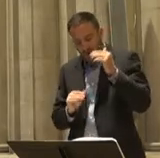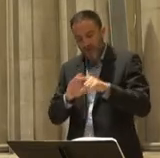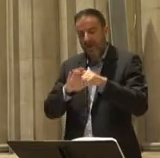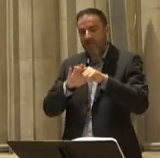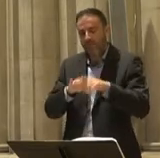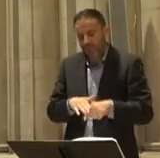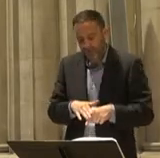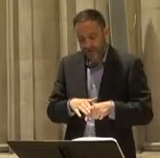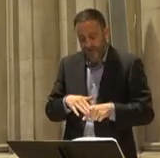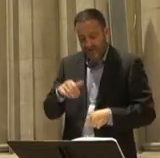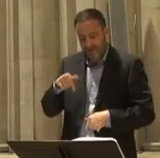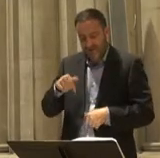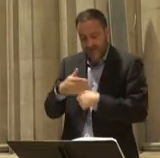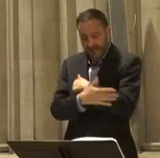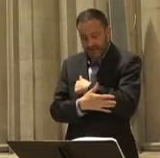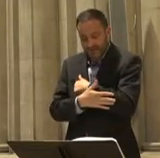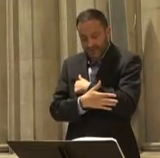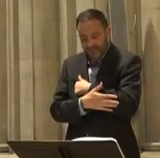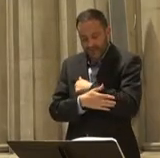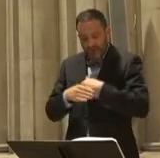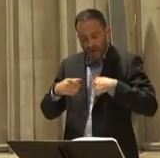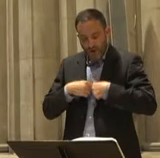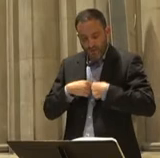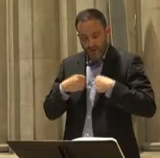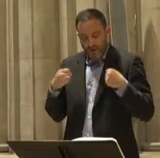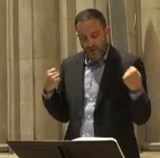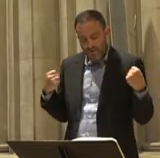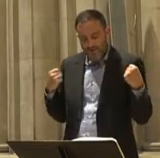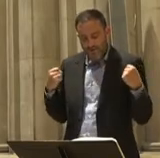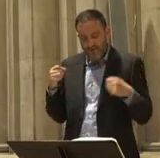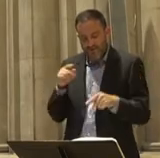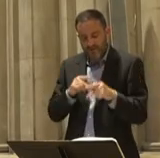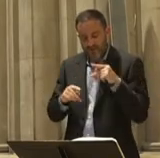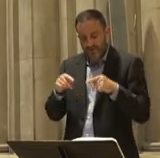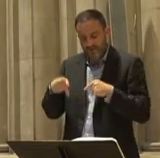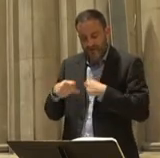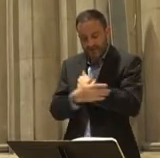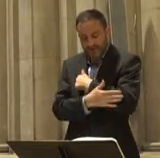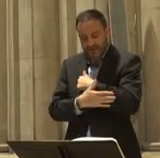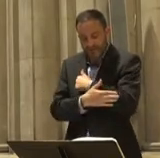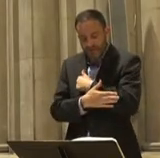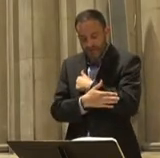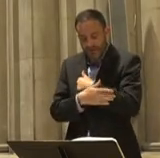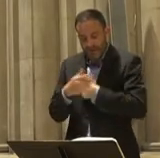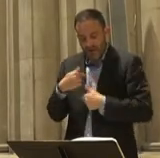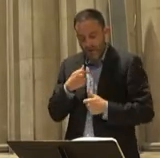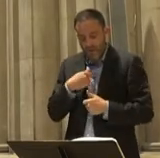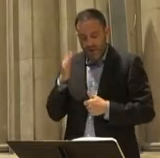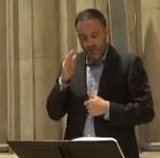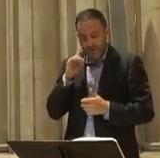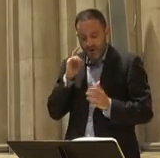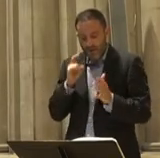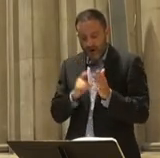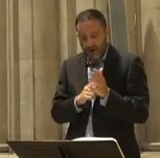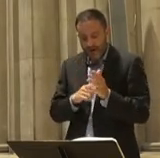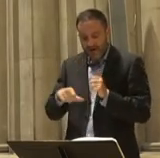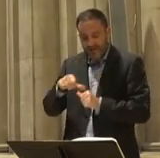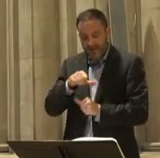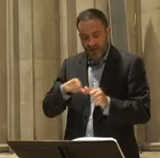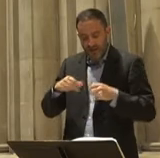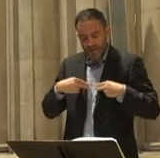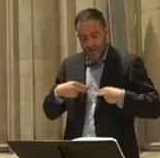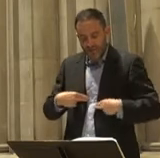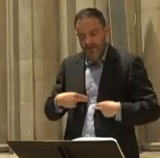and oppression in our nation. Open the hearts of all people of this land that we may recognize one